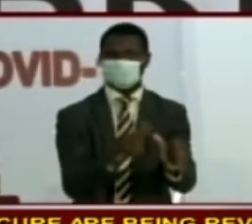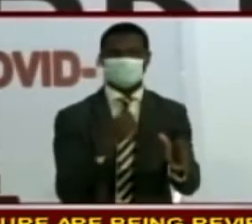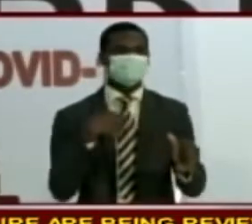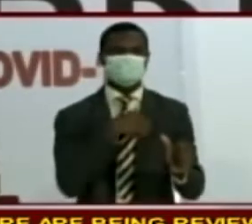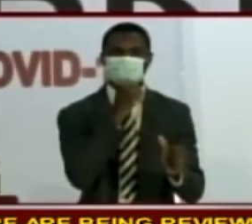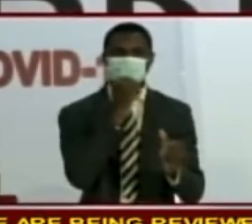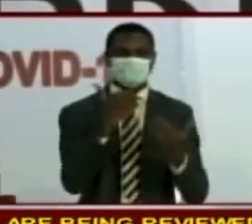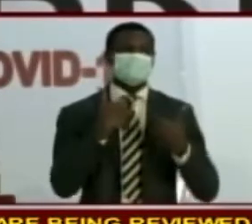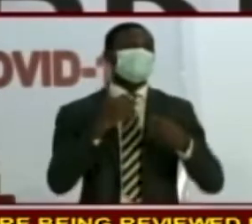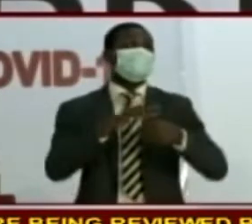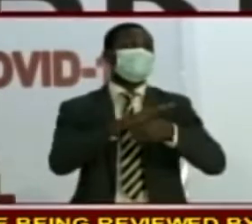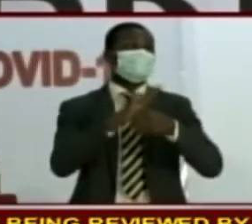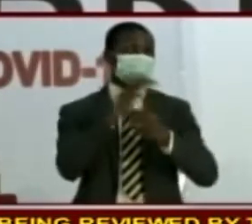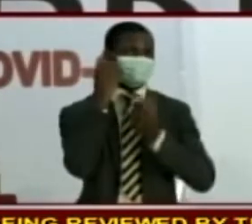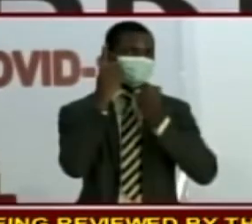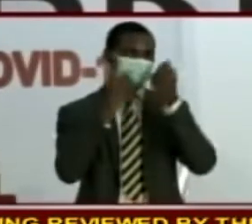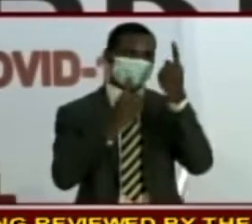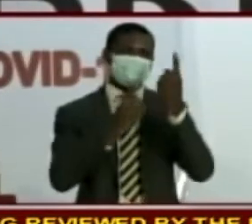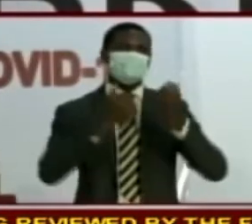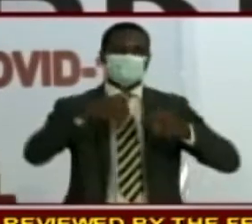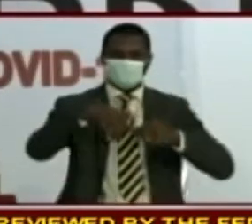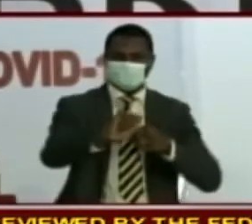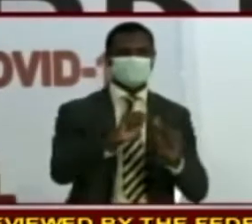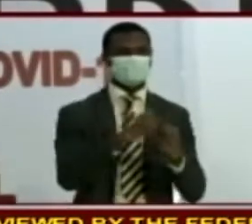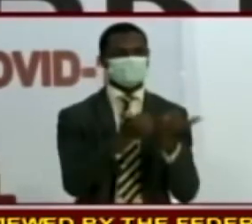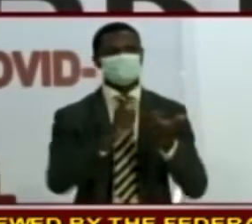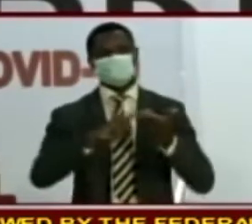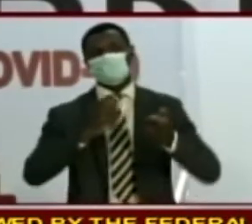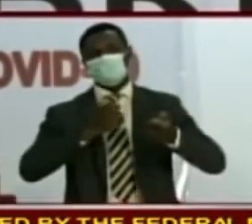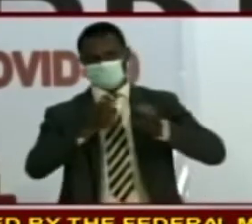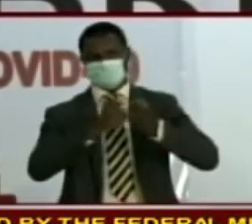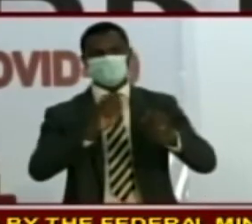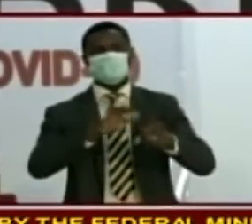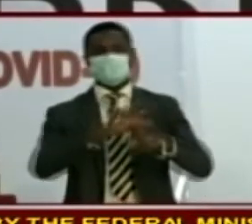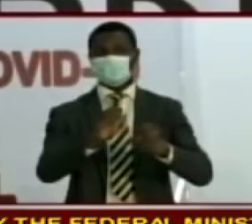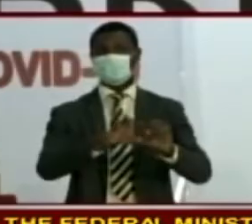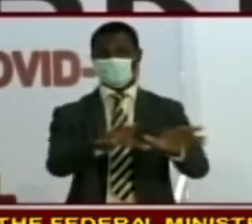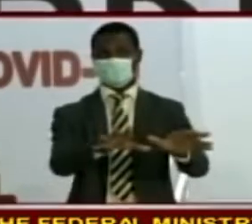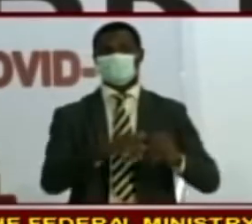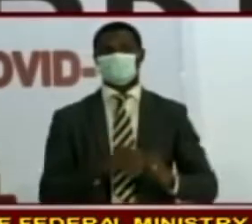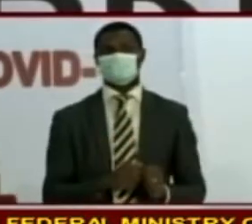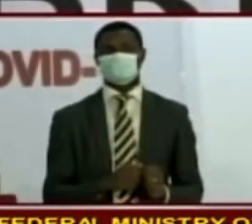evidence that the two different strains of coronavirus behave differently in the host.